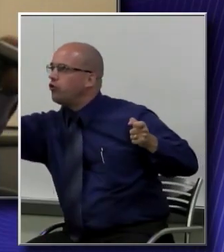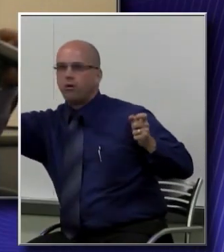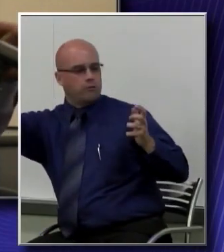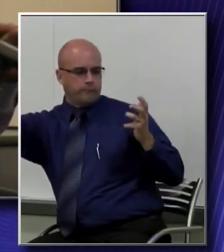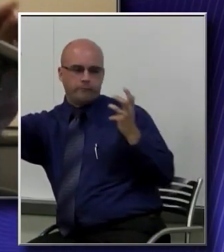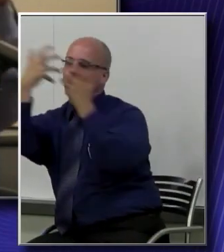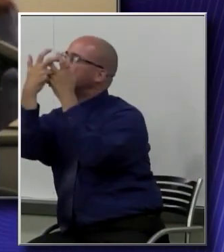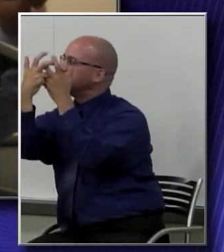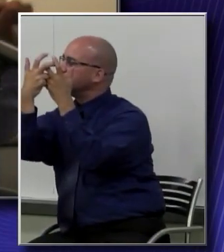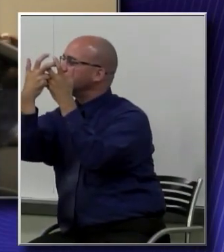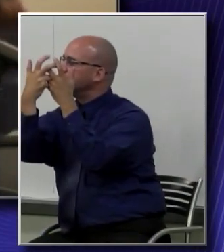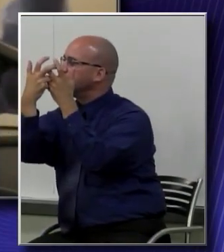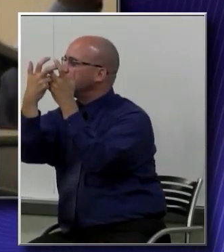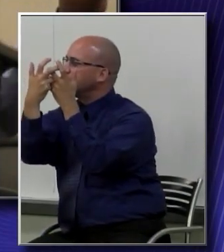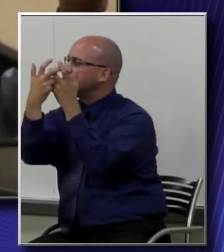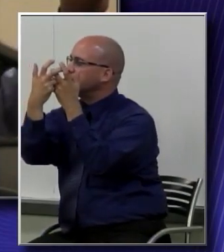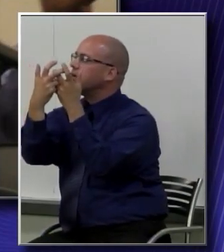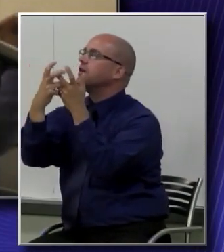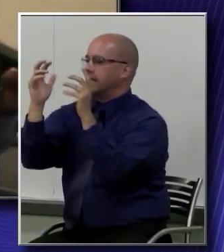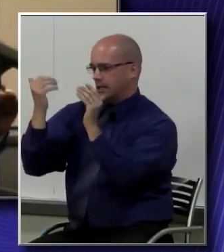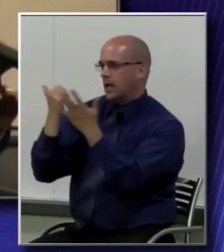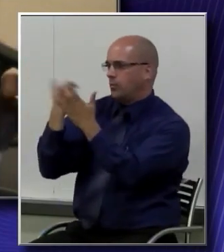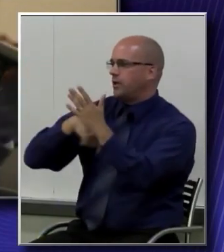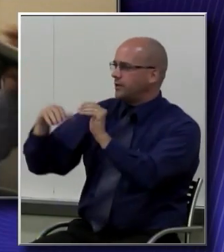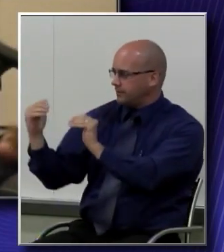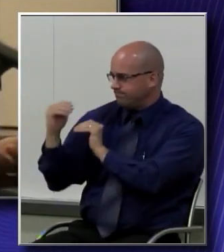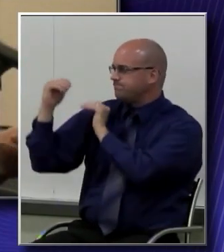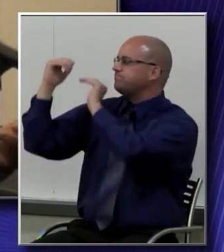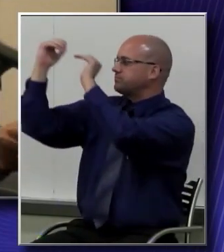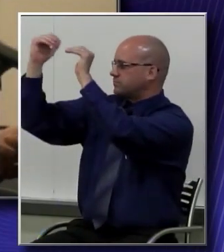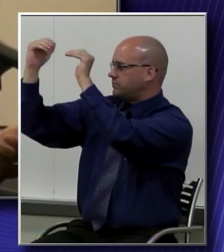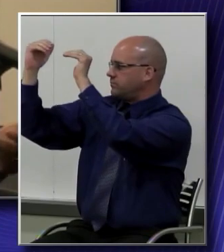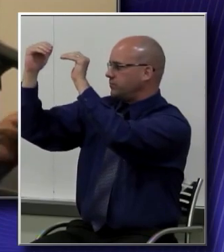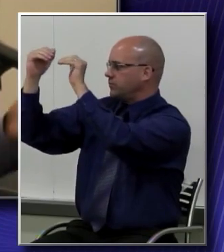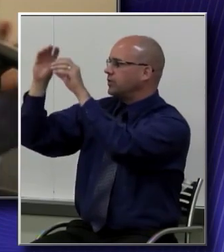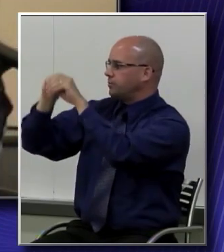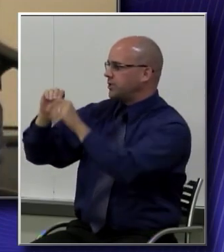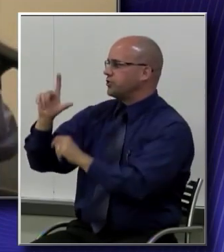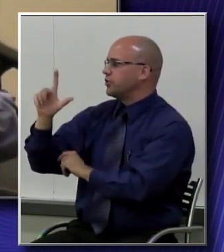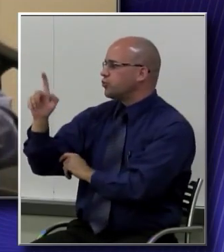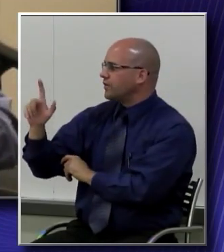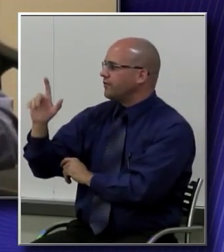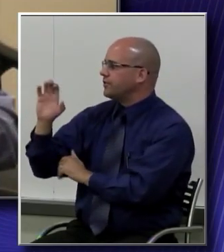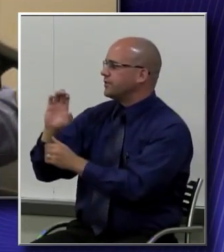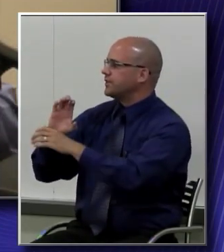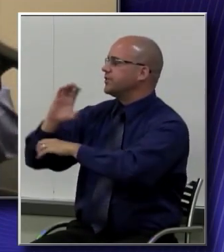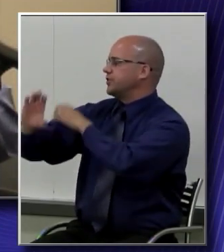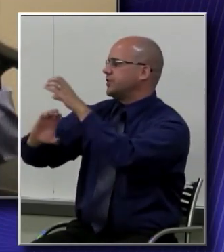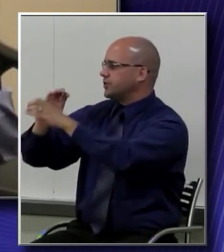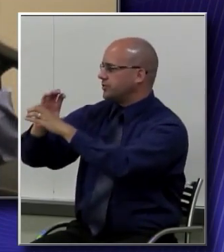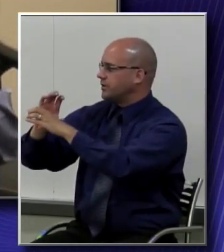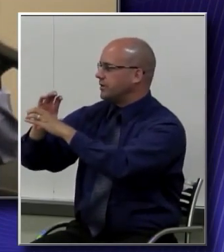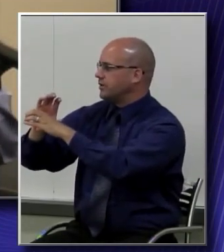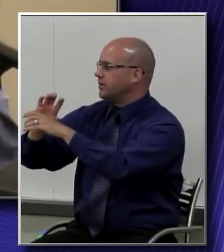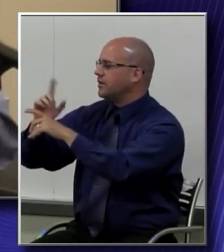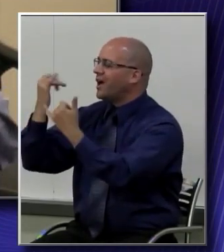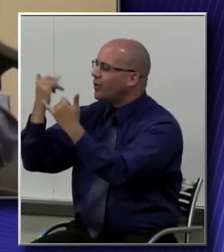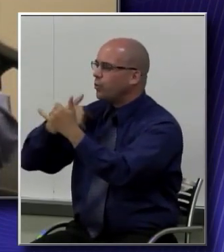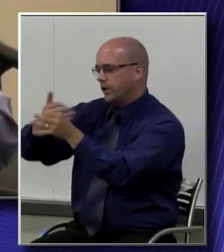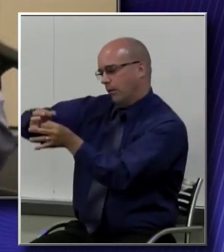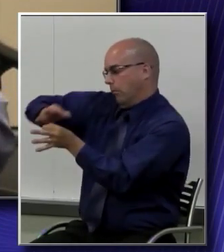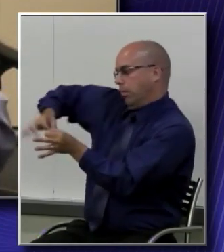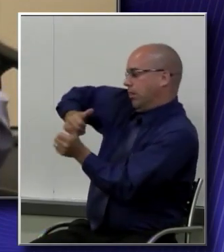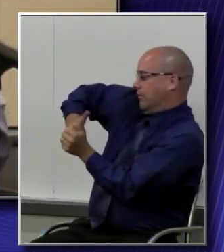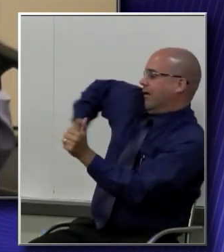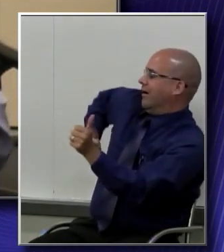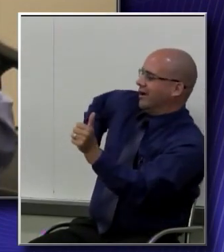our institution, academy, to the next level, which is the 21st century. We cannot afford to be lagging behind. I know we are